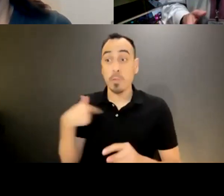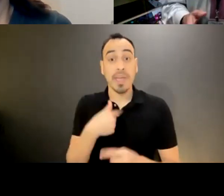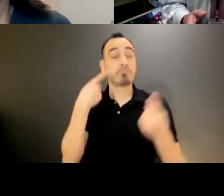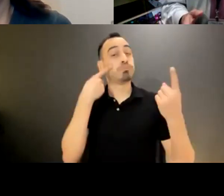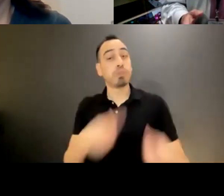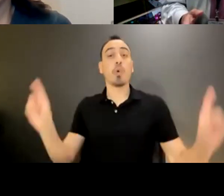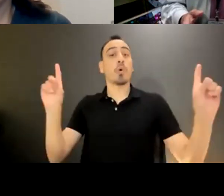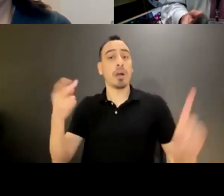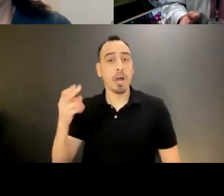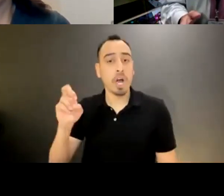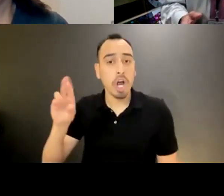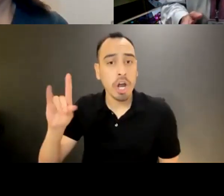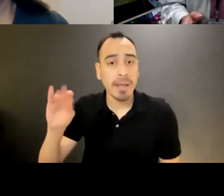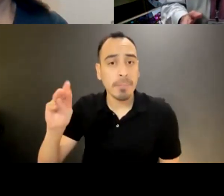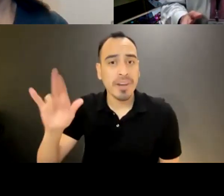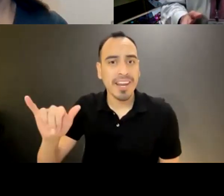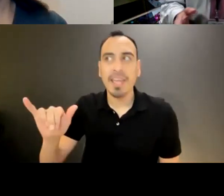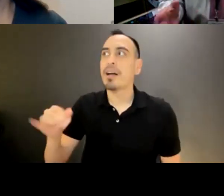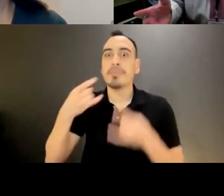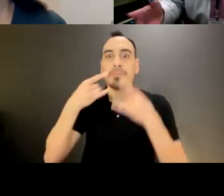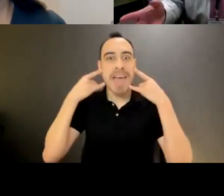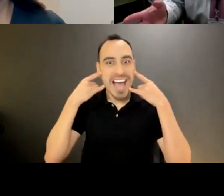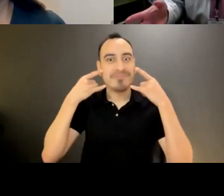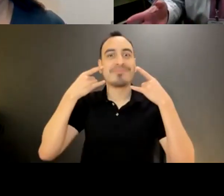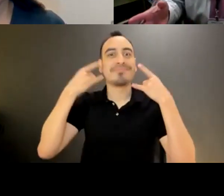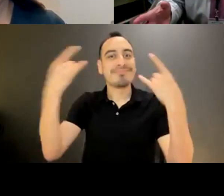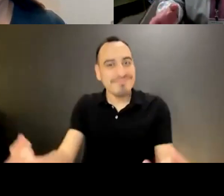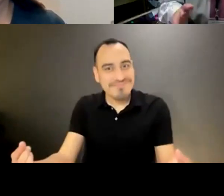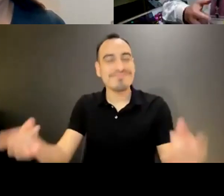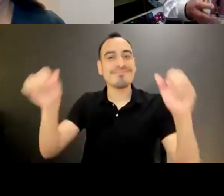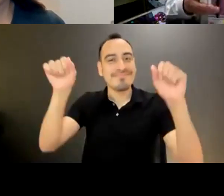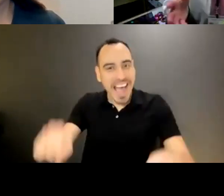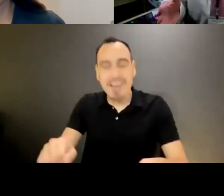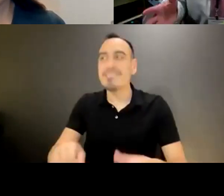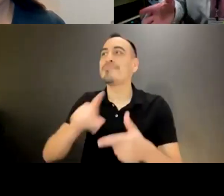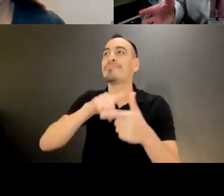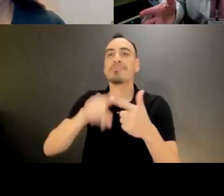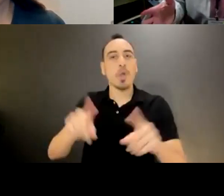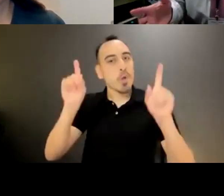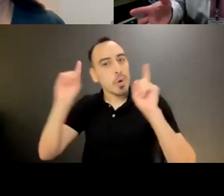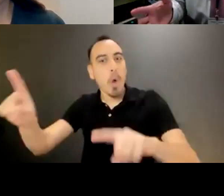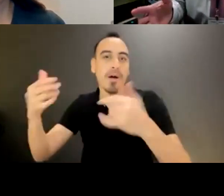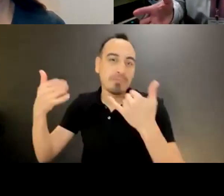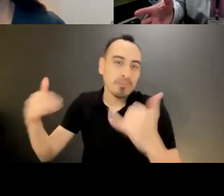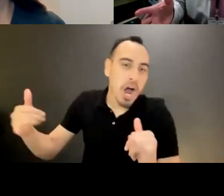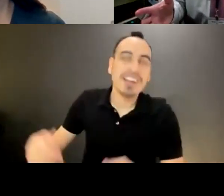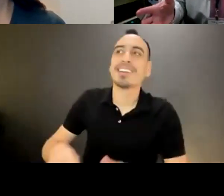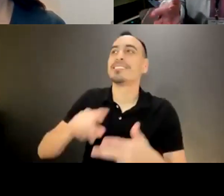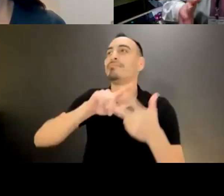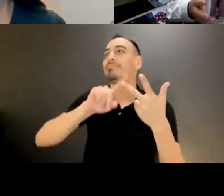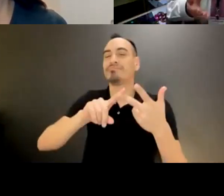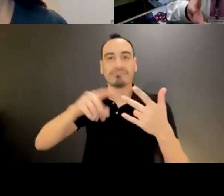to go to a restaurant and sit inside and have a party and potentially and not